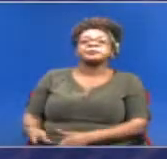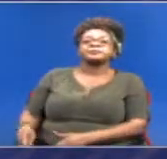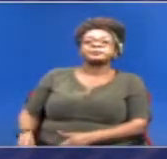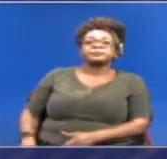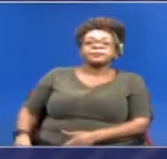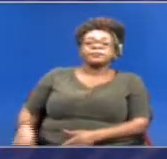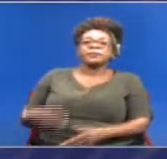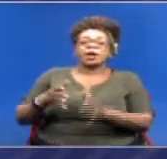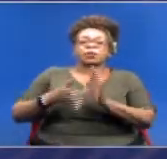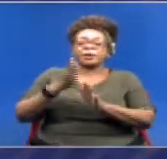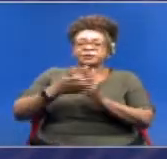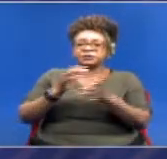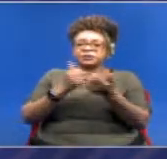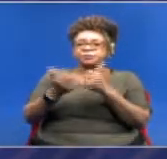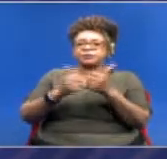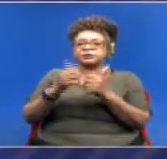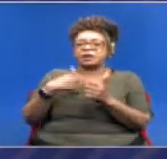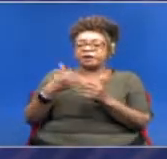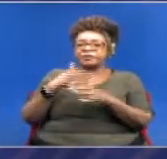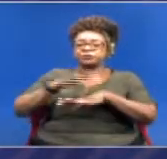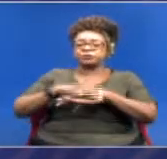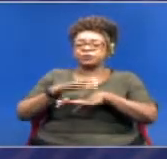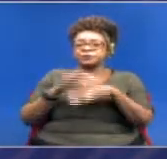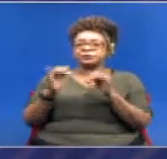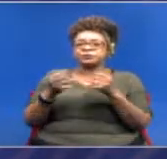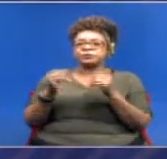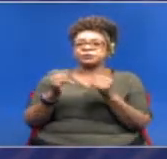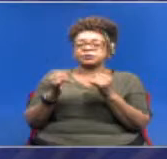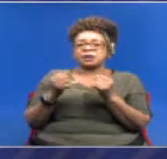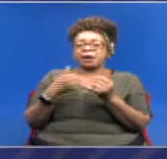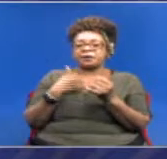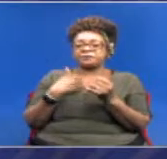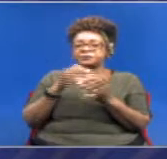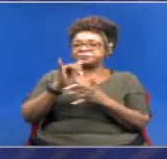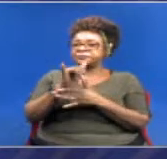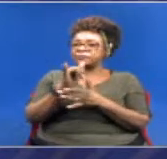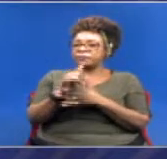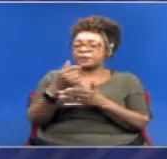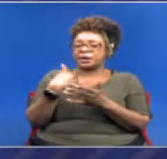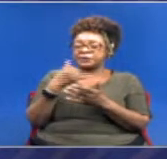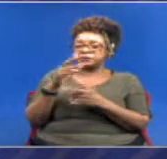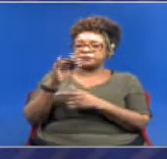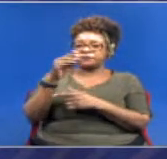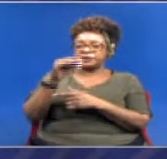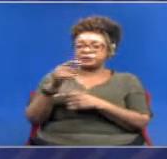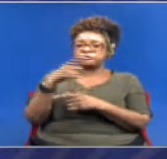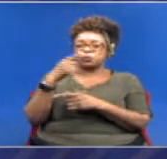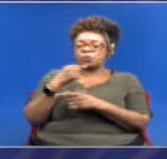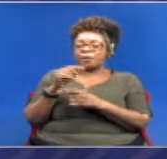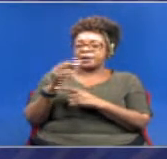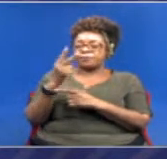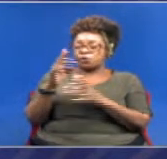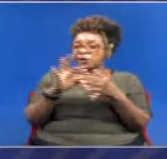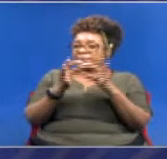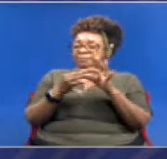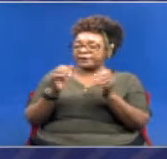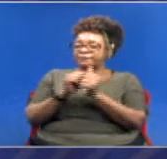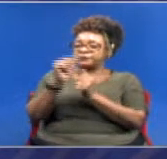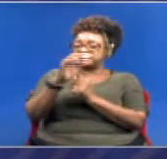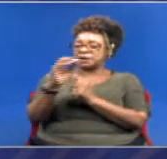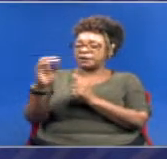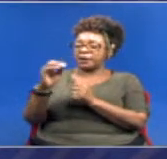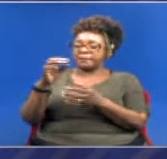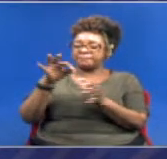A quick look at sports, and we begin with some great news amid all the unsettling news. And Faith Kipyegon, who's a double Olympic and world 1500 meters